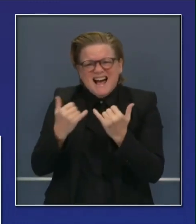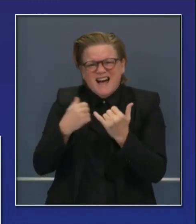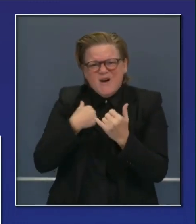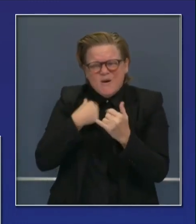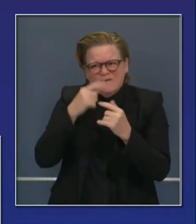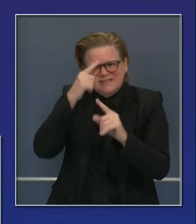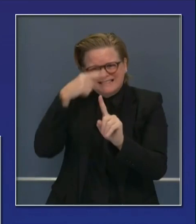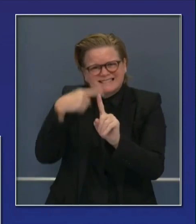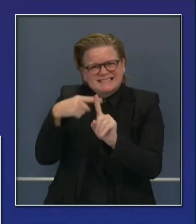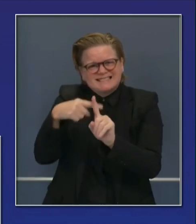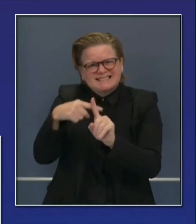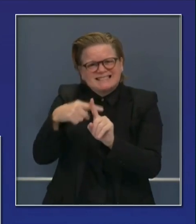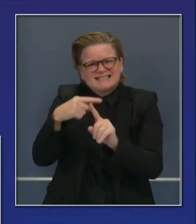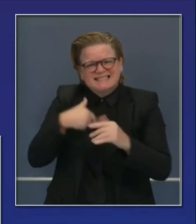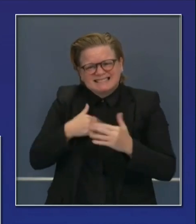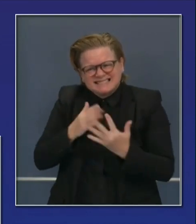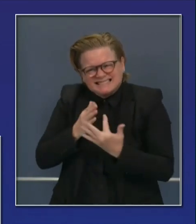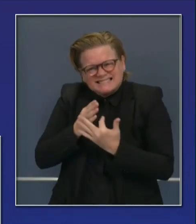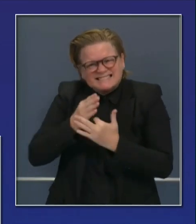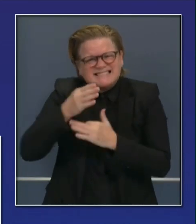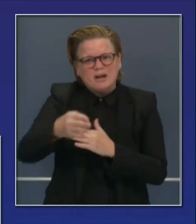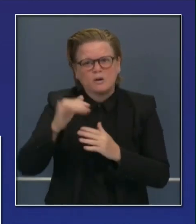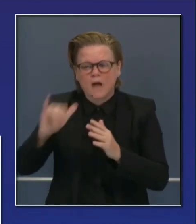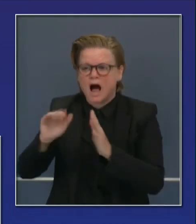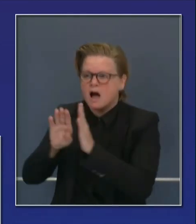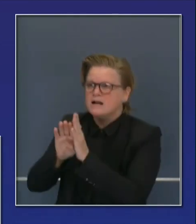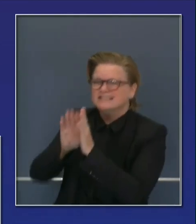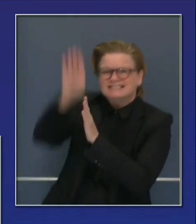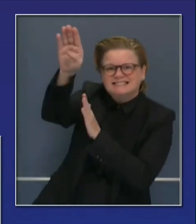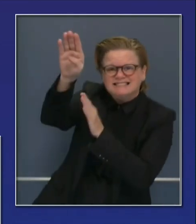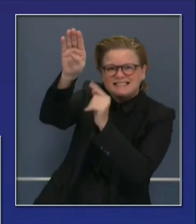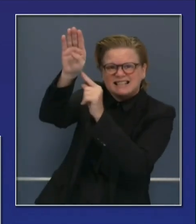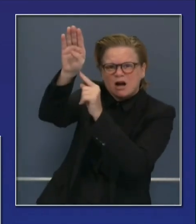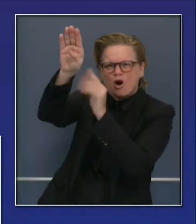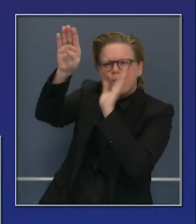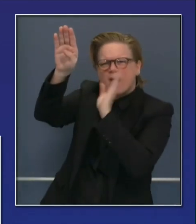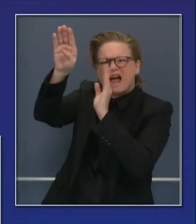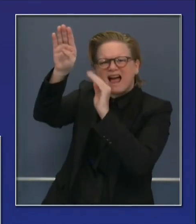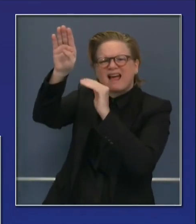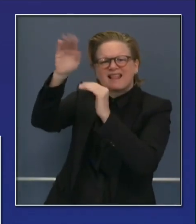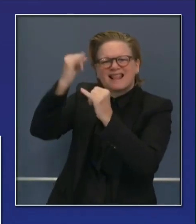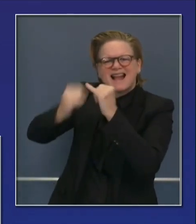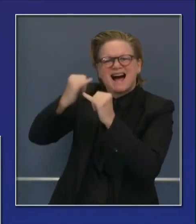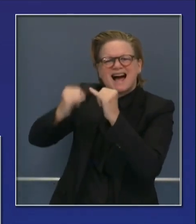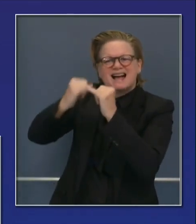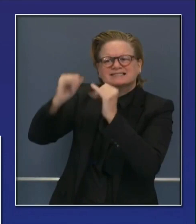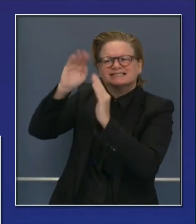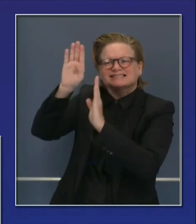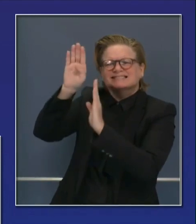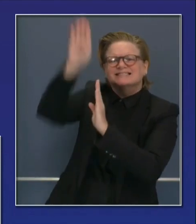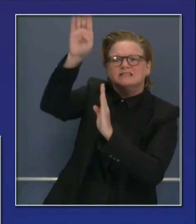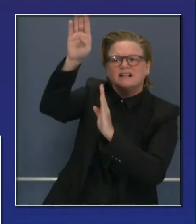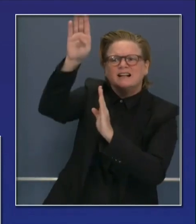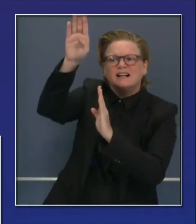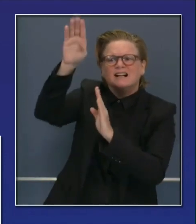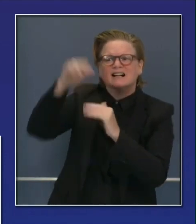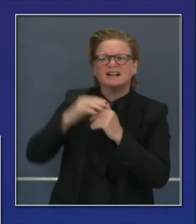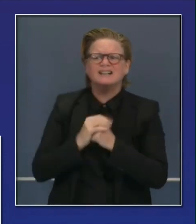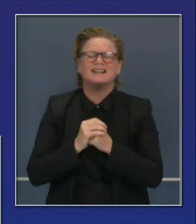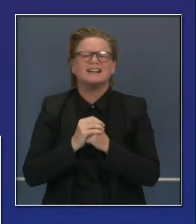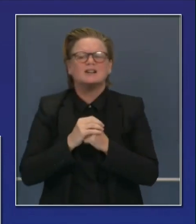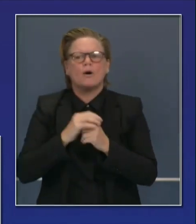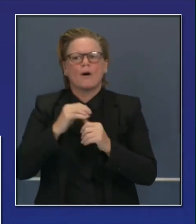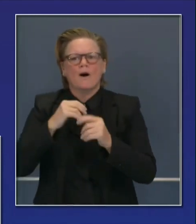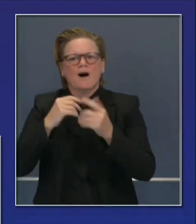this pandemic. There is light at the end of the tunnel. We are a few months away from truly seeing real progress